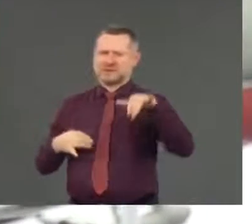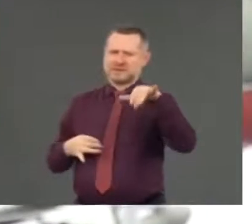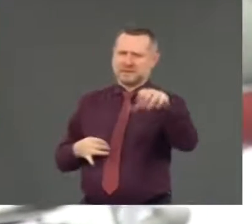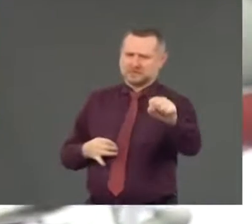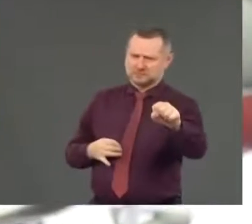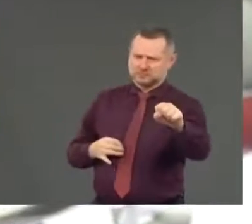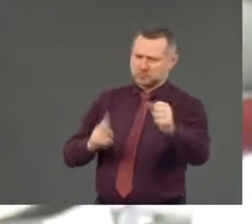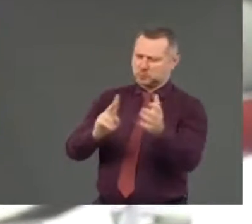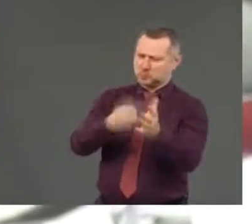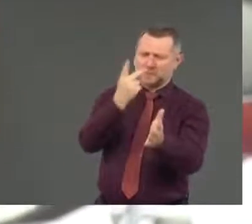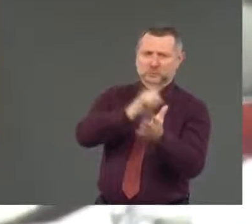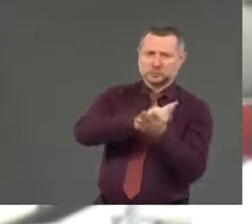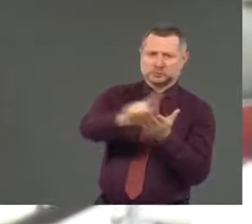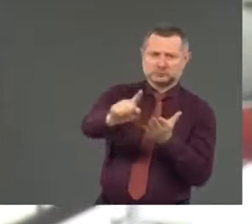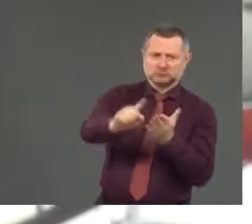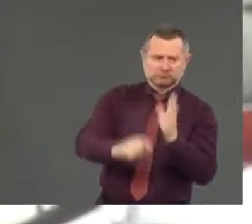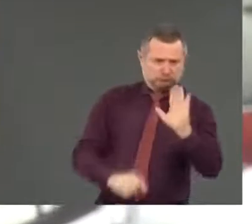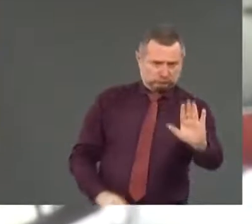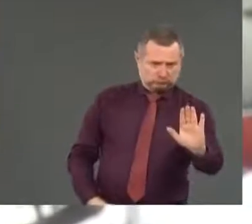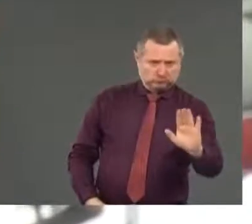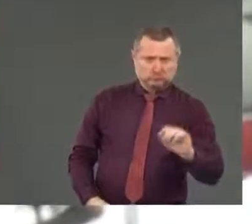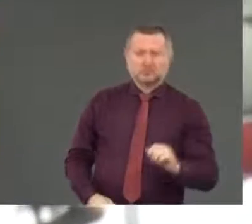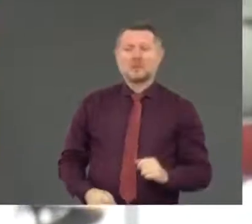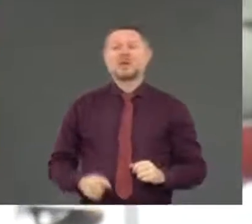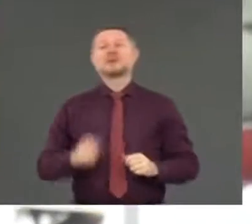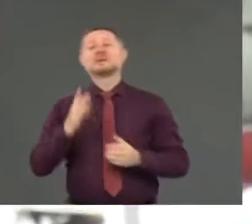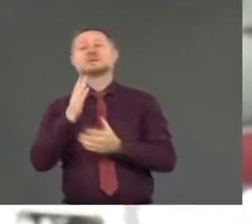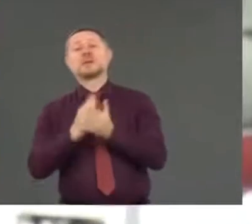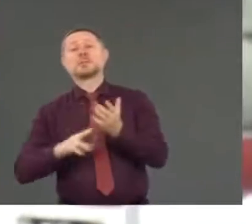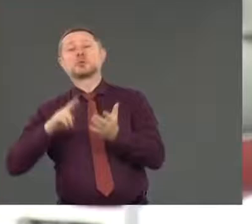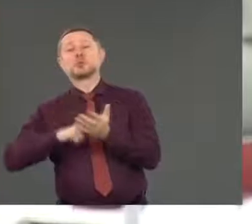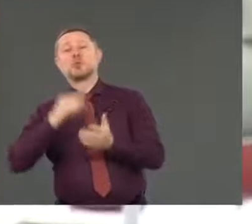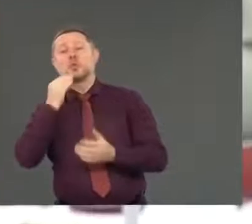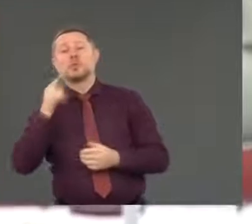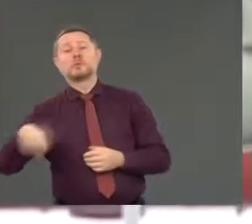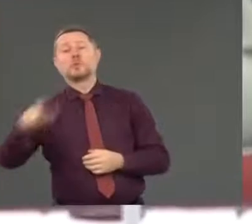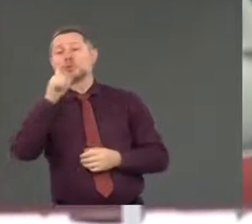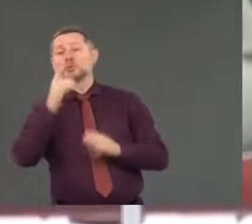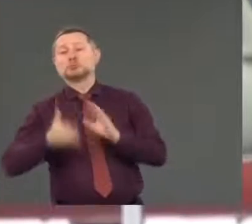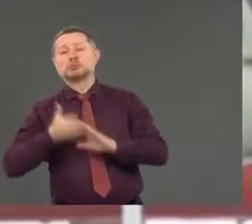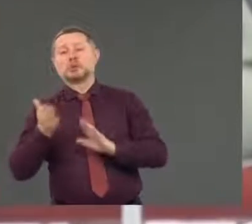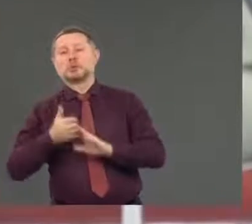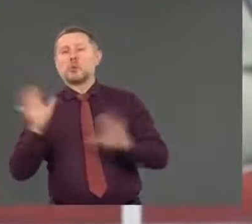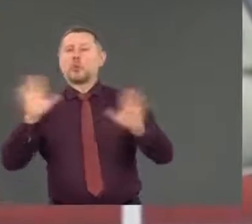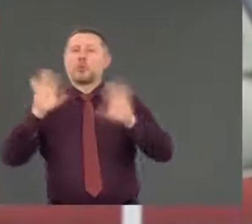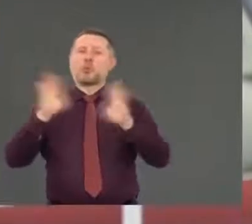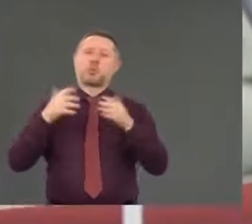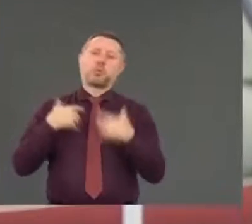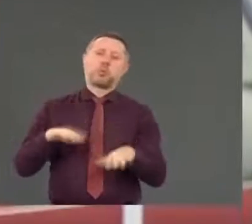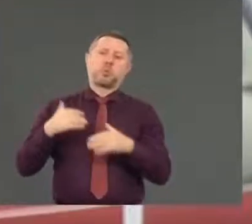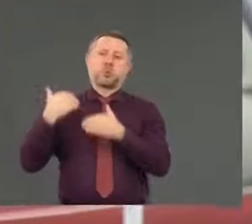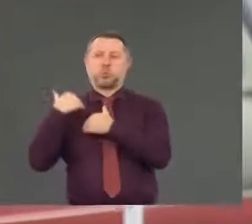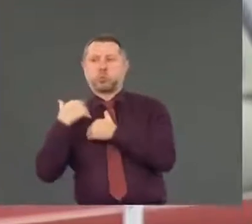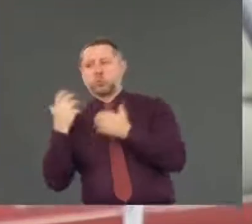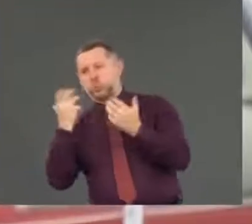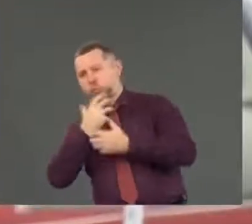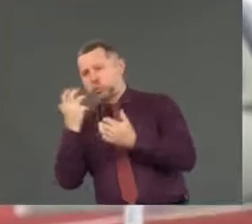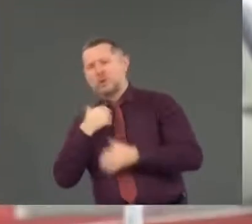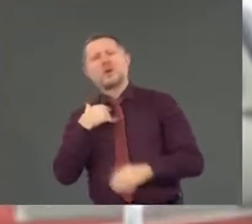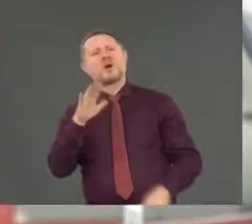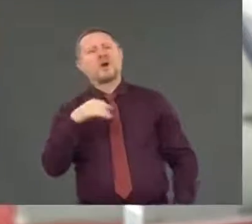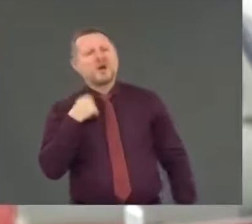week. Some of the nursing home operators have pointed out that that's a burdensome task, and I understand that it